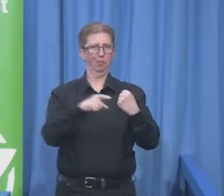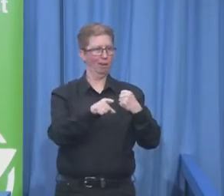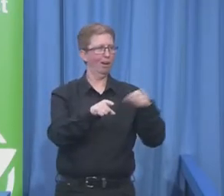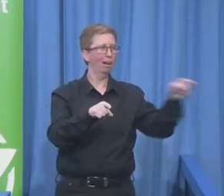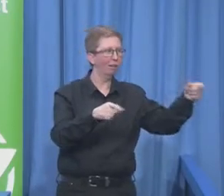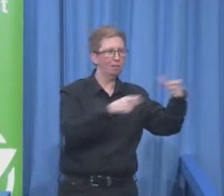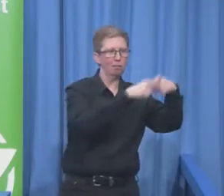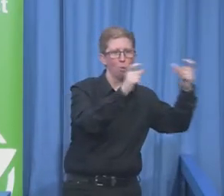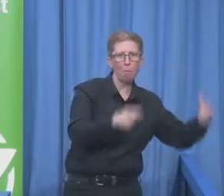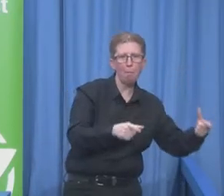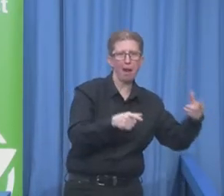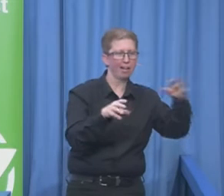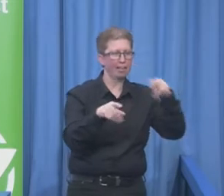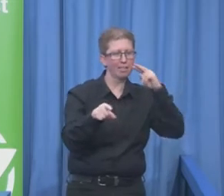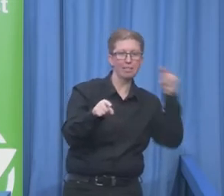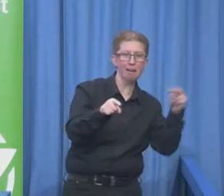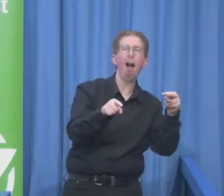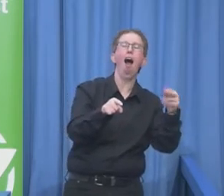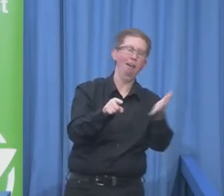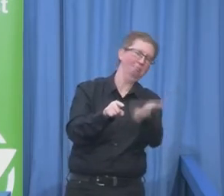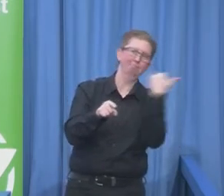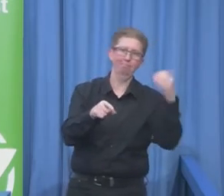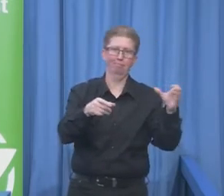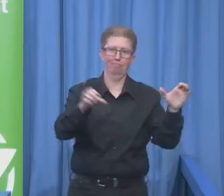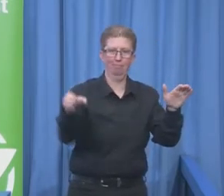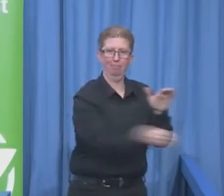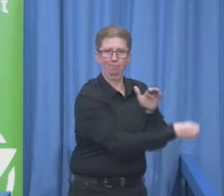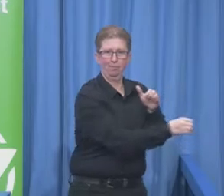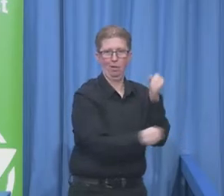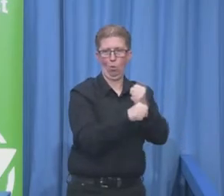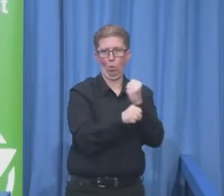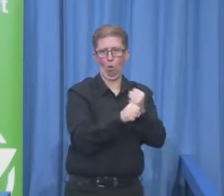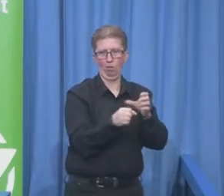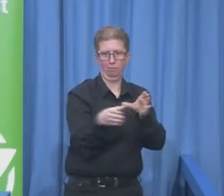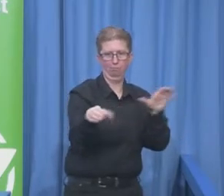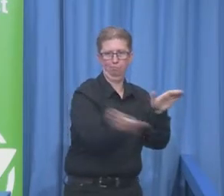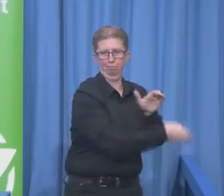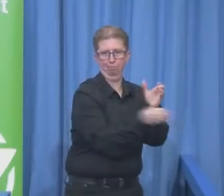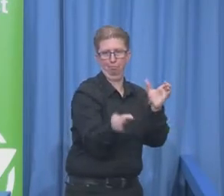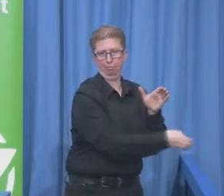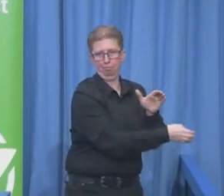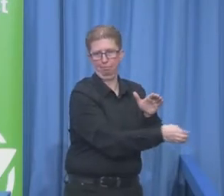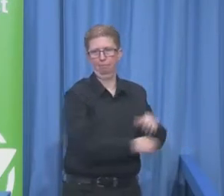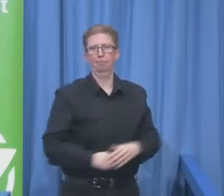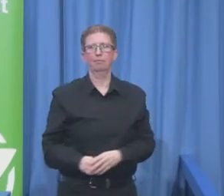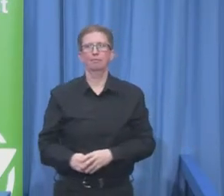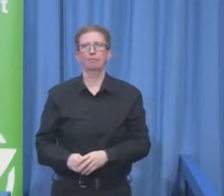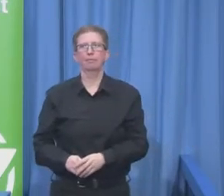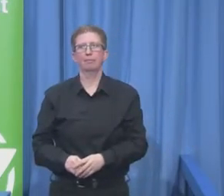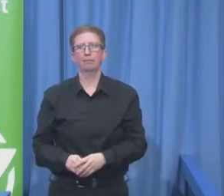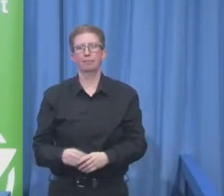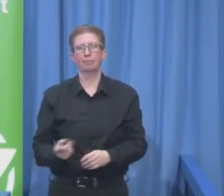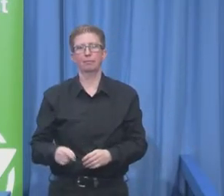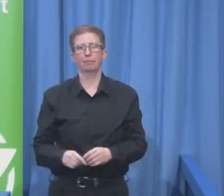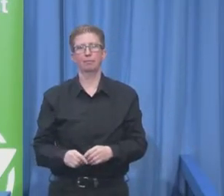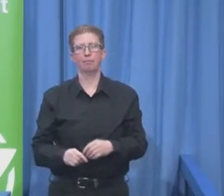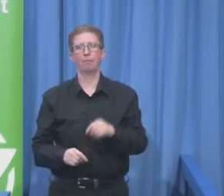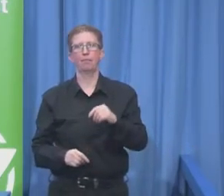we've placed almost 1500 plus persons with different disabilities across 100 top